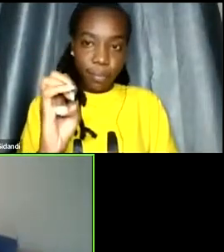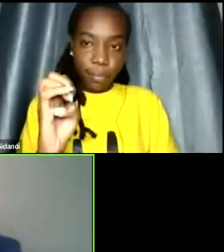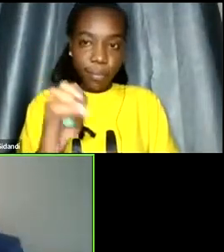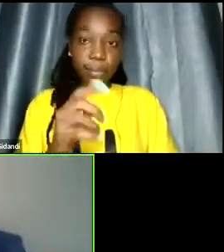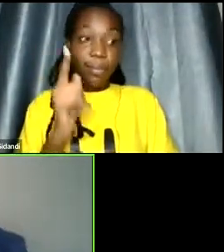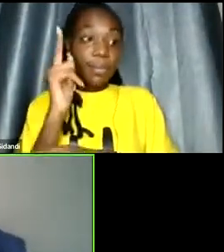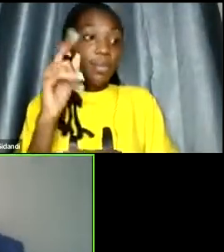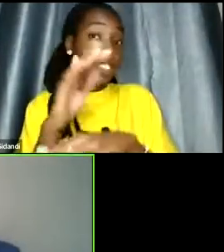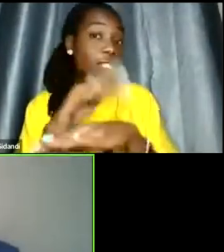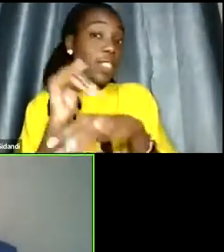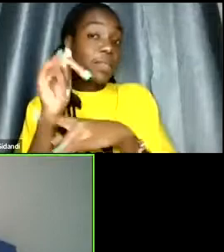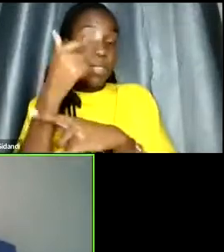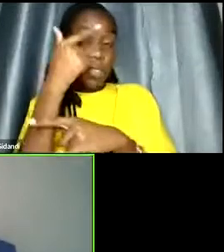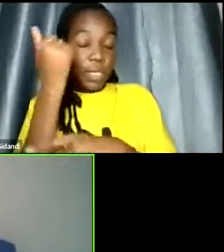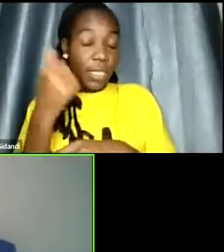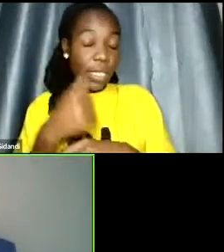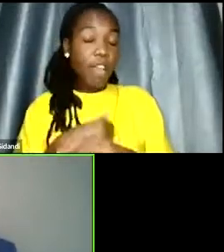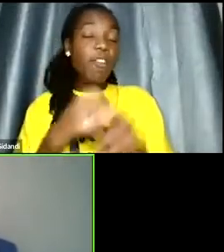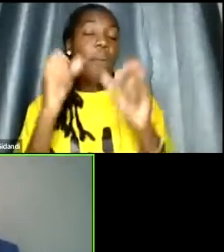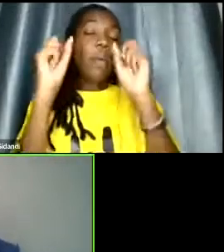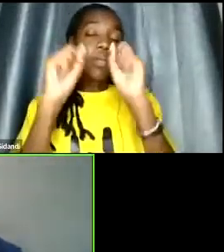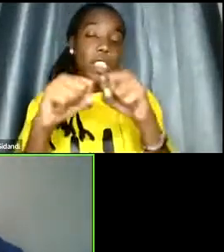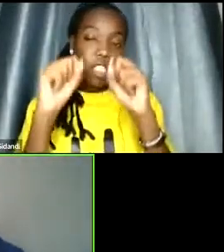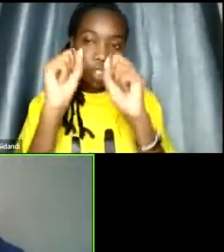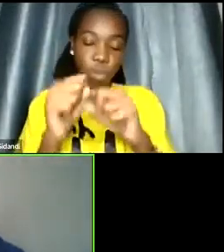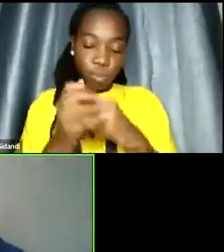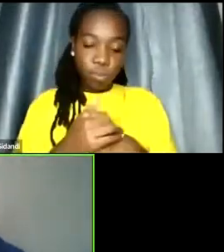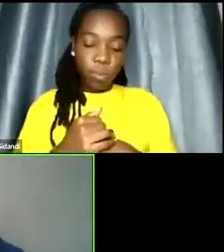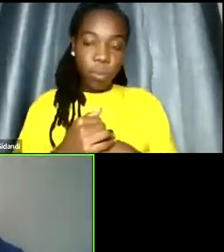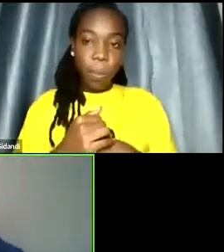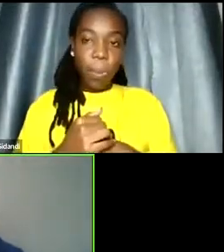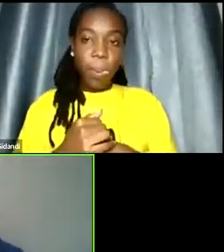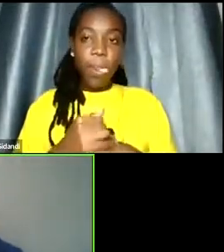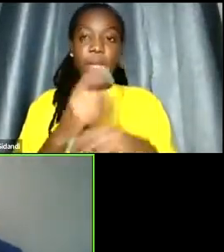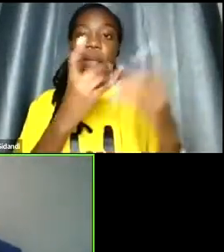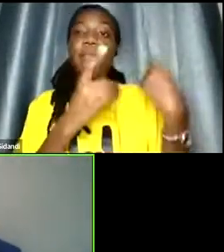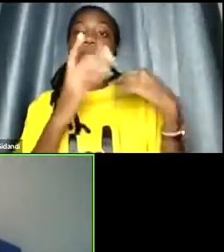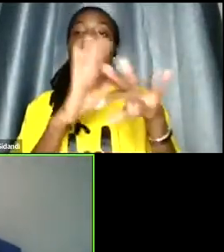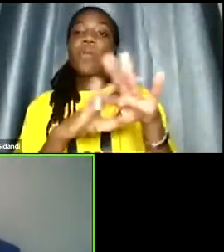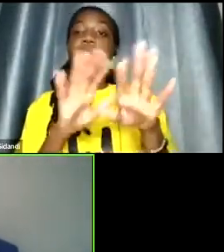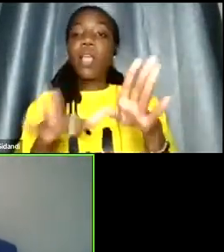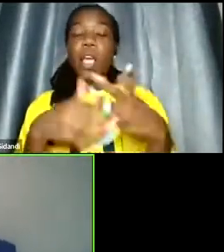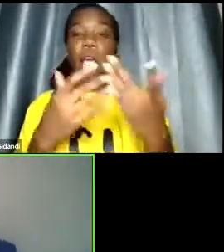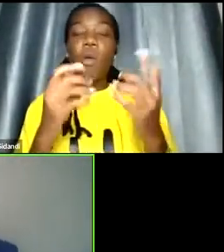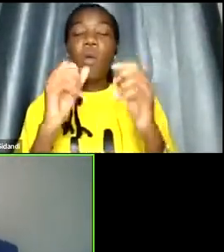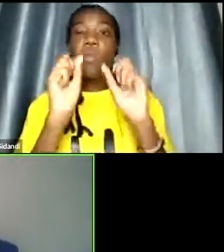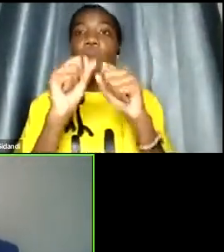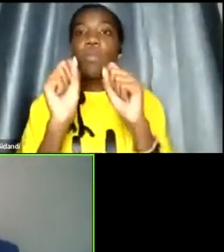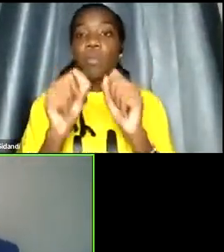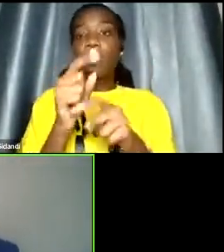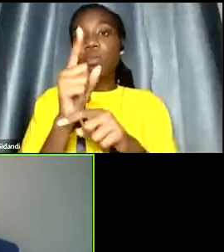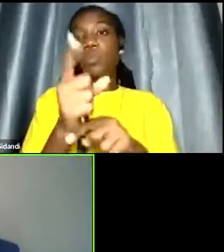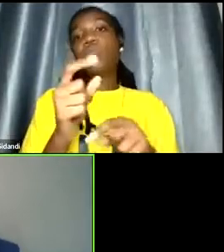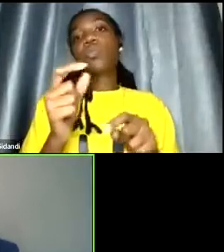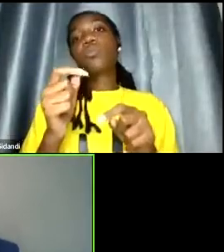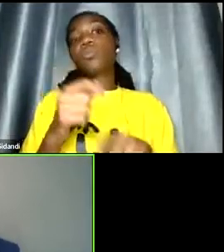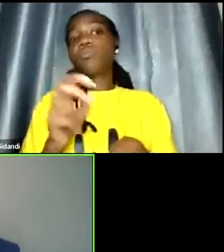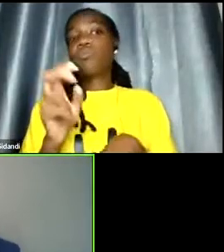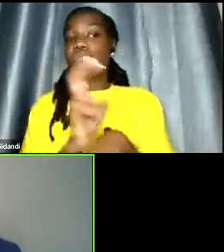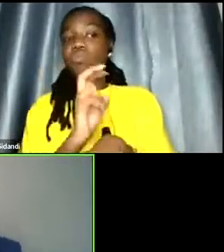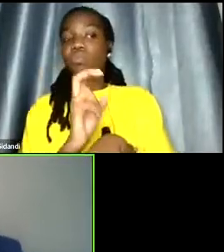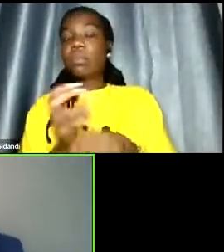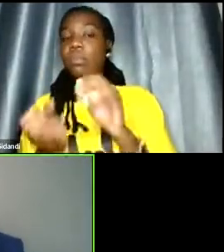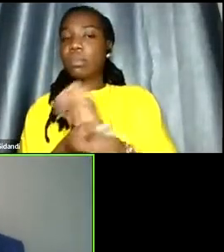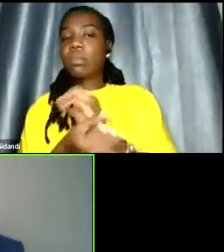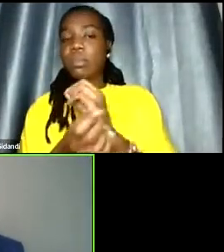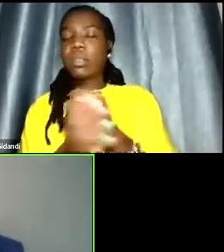high potential. Now, based on how well you instruct them and how well you work with them, they can move from potential